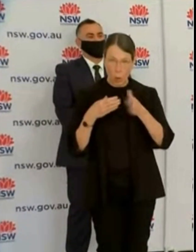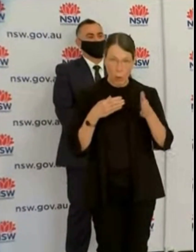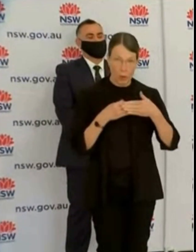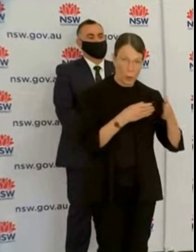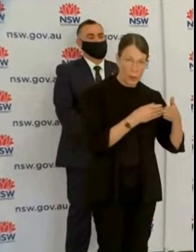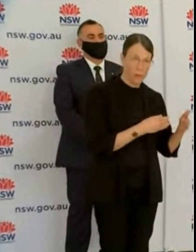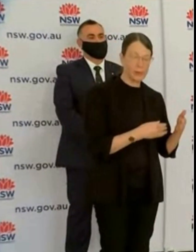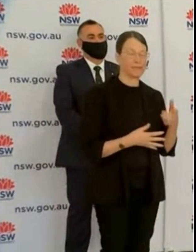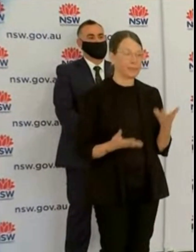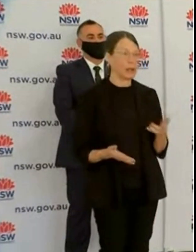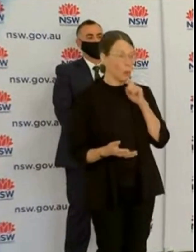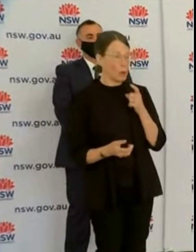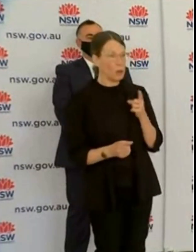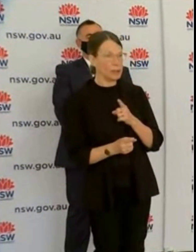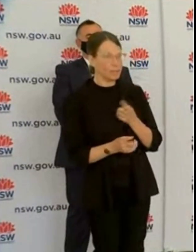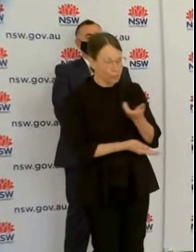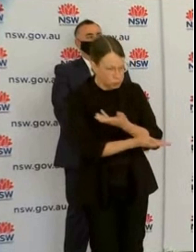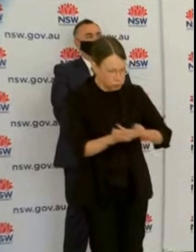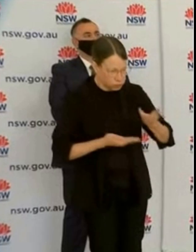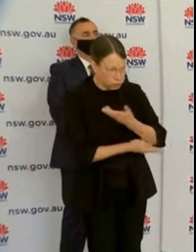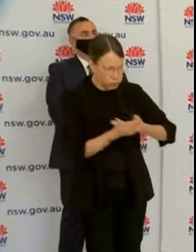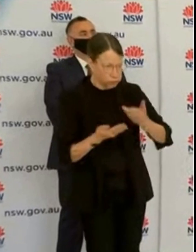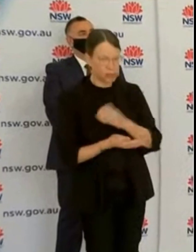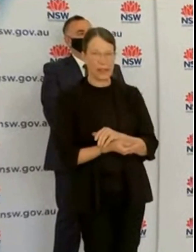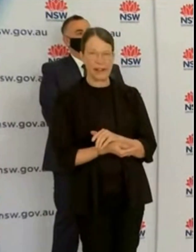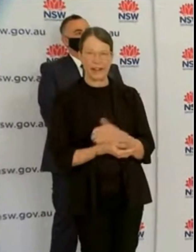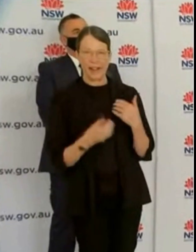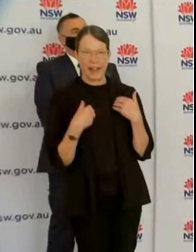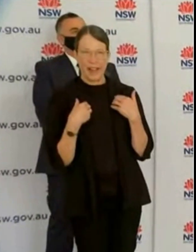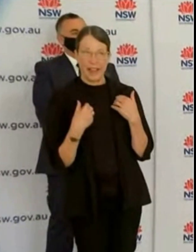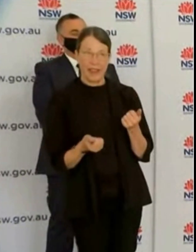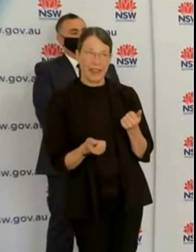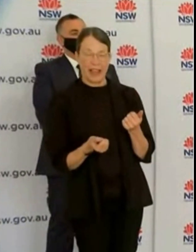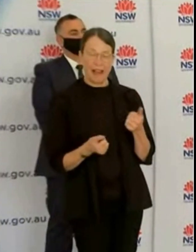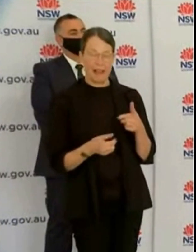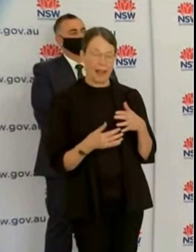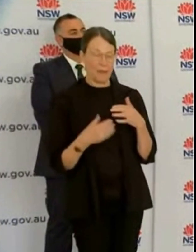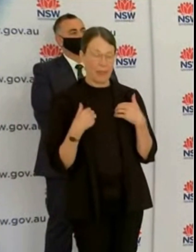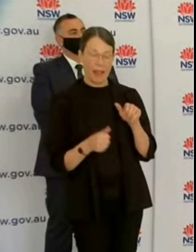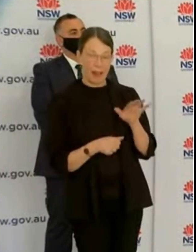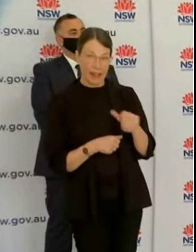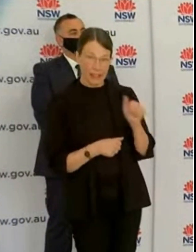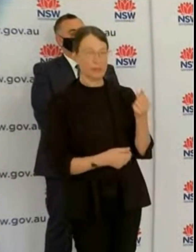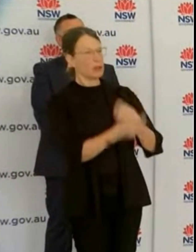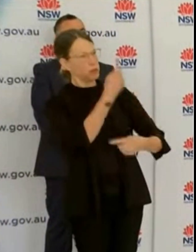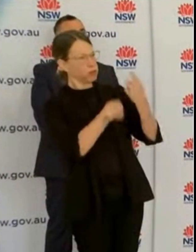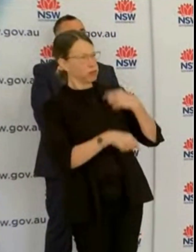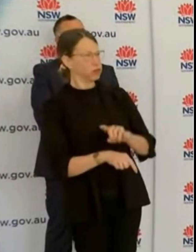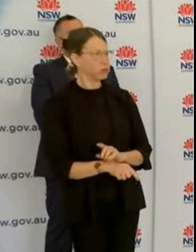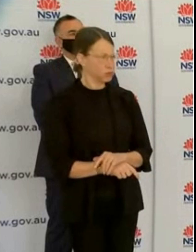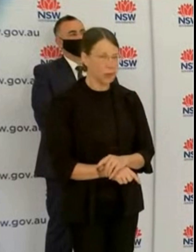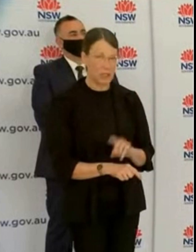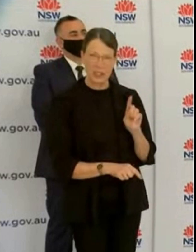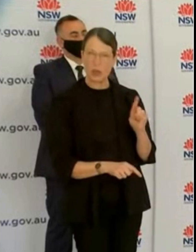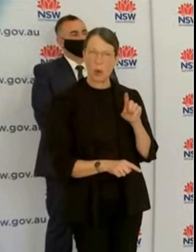decisions, and the health experts give us their advice, and we... What's the advice? It's only 2 days away. Well, no, it's ongoing because... but the